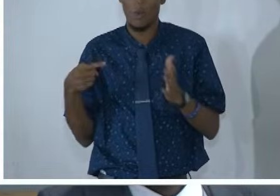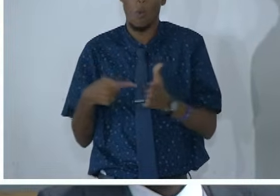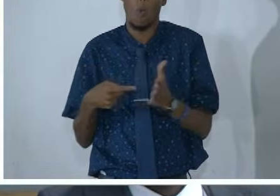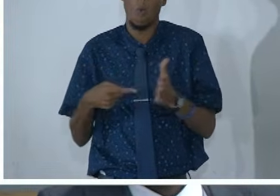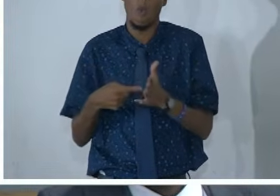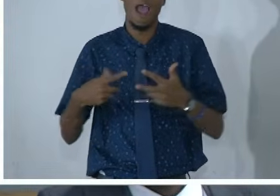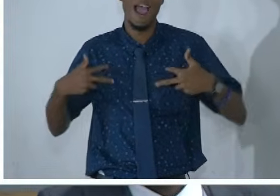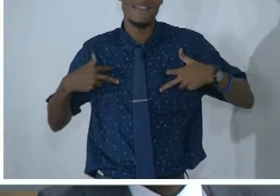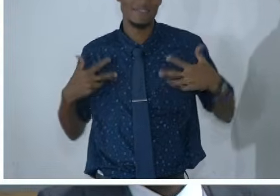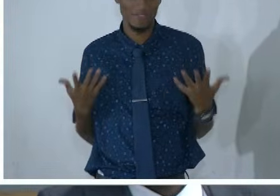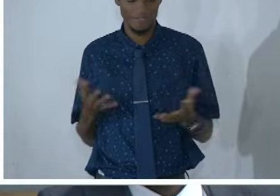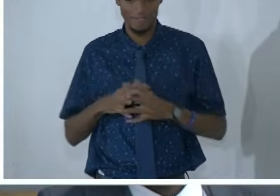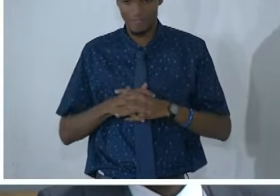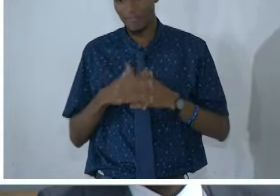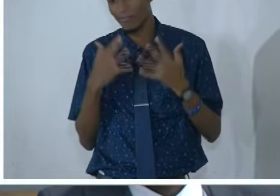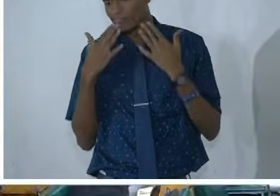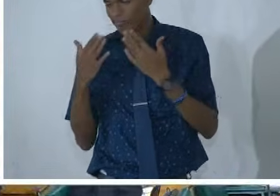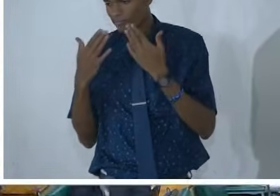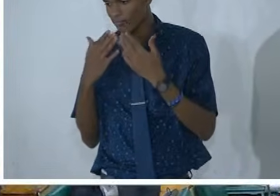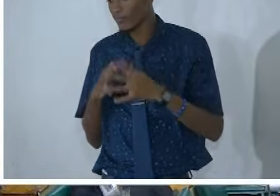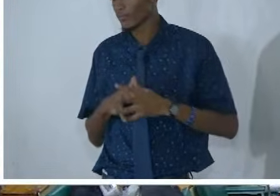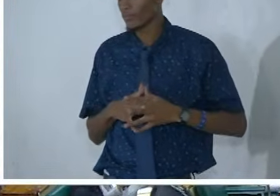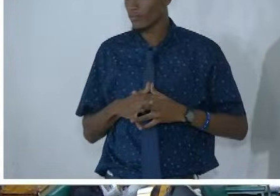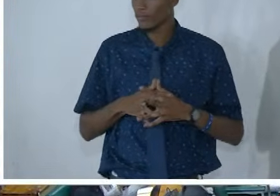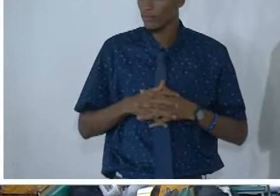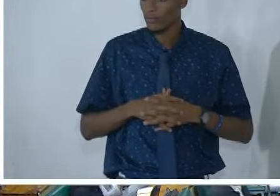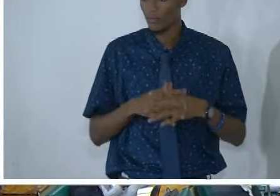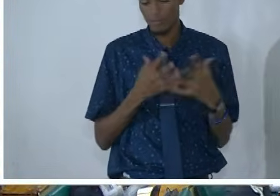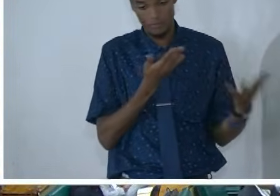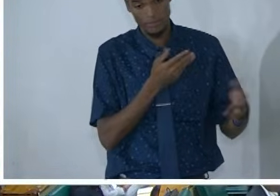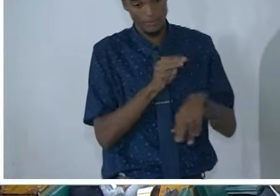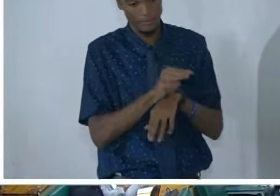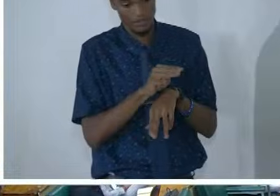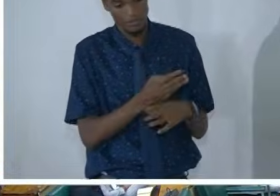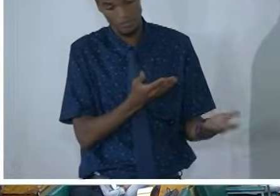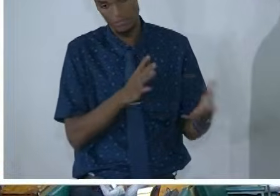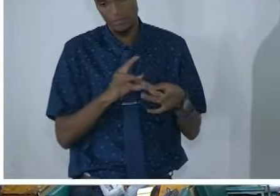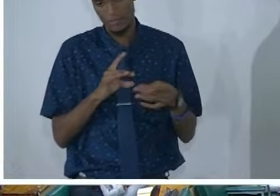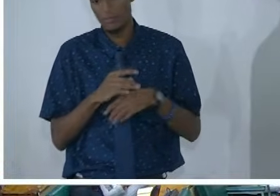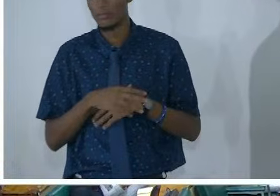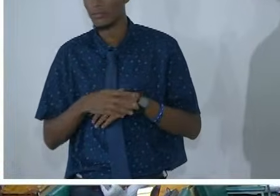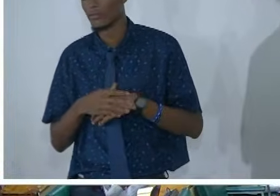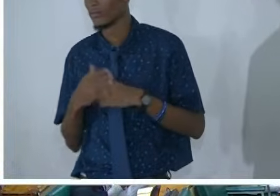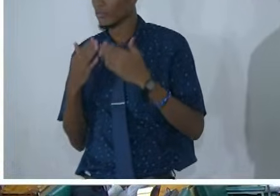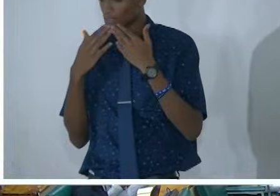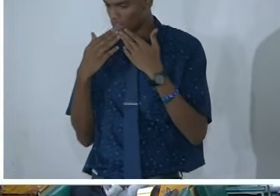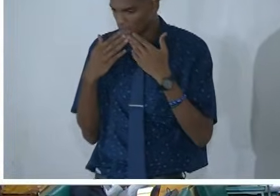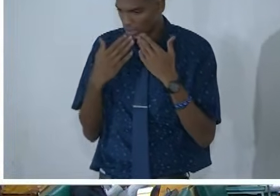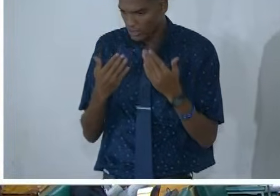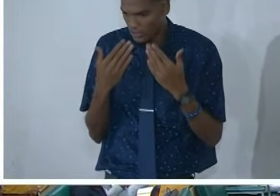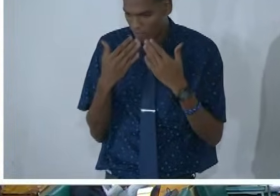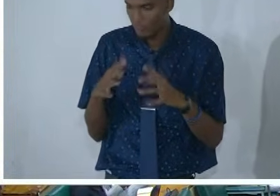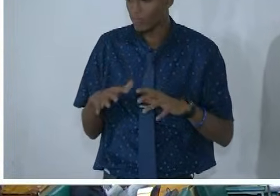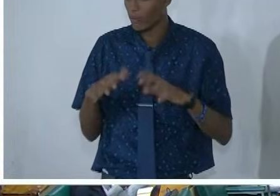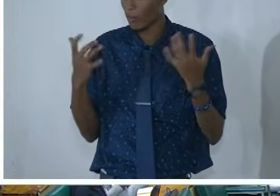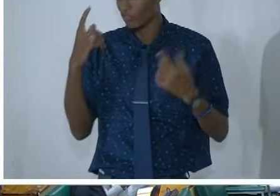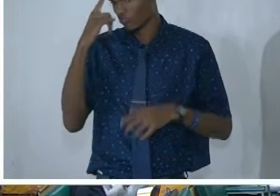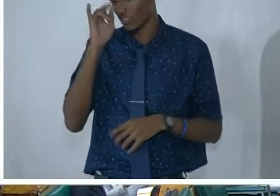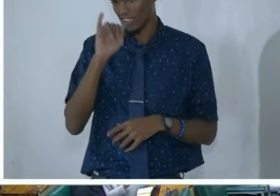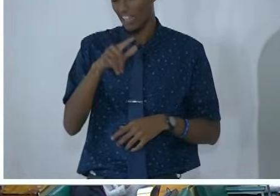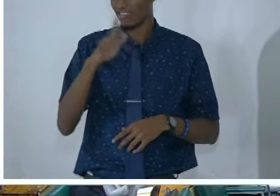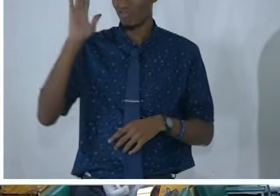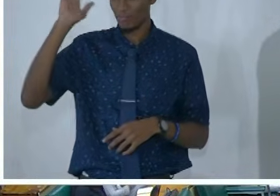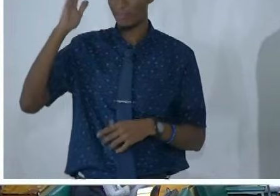titles. Thank you, Madam Speaker. Thank you. Minister. Thank you. Thank you very much, Madam Speaker. Thank